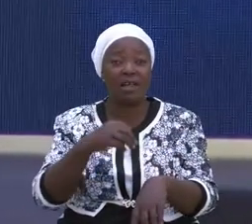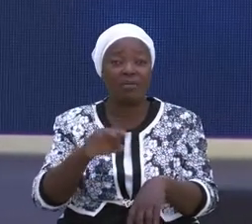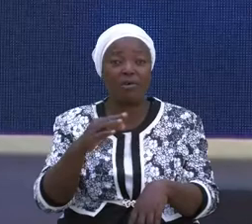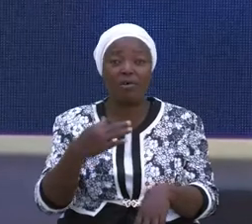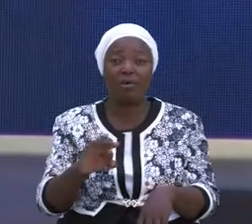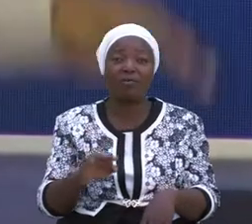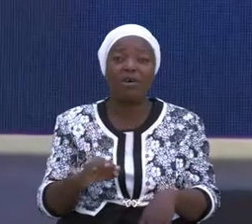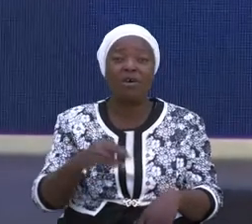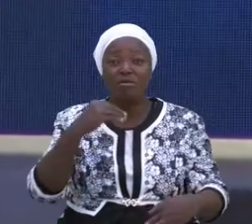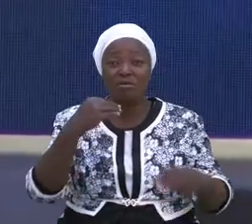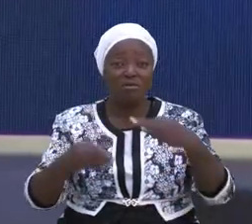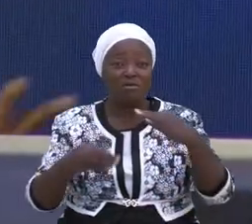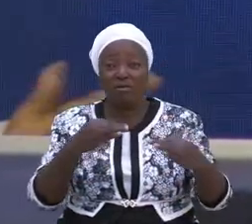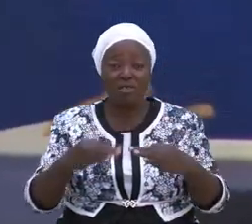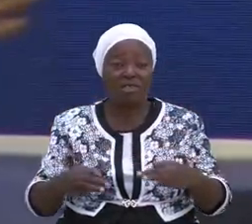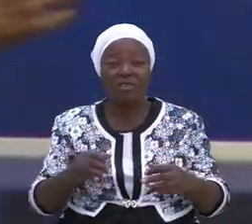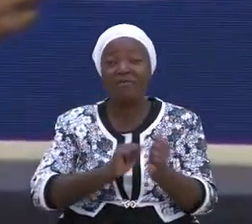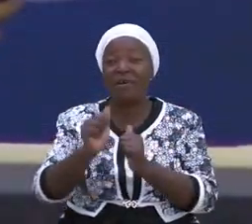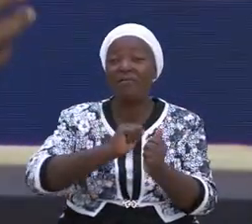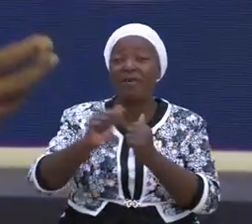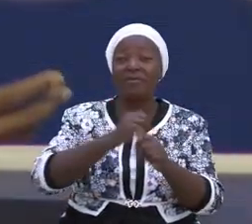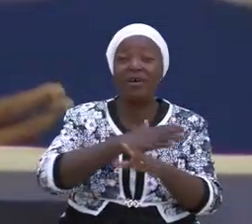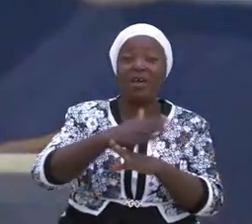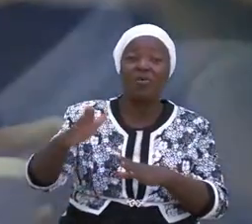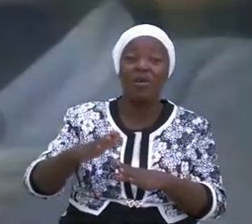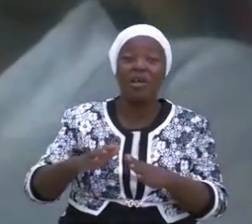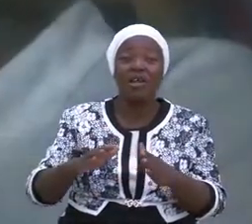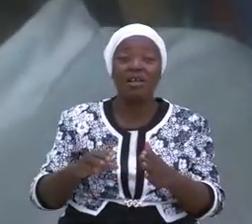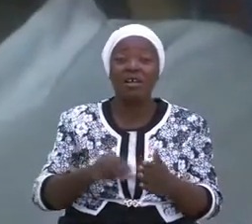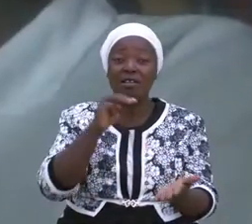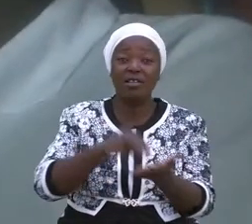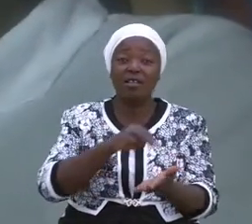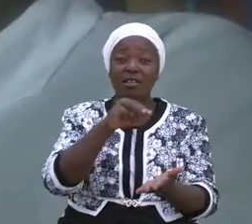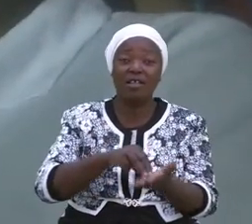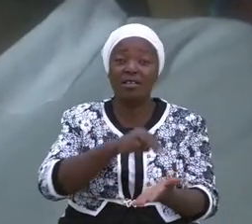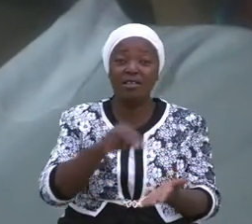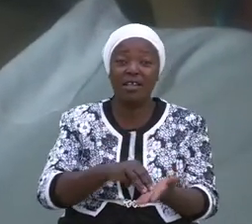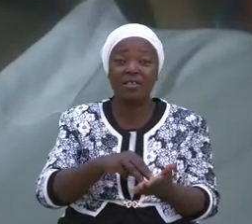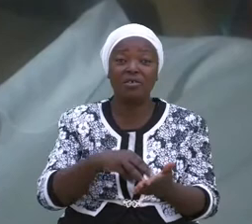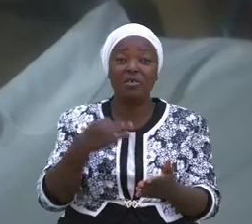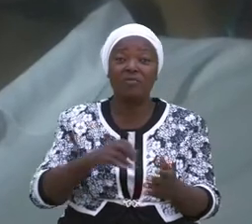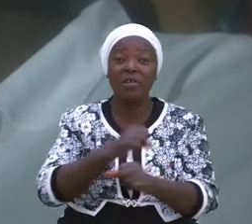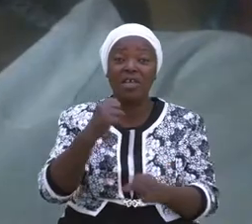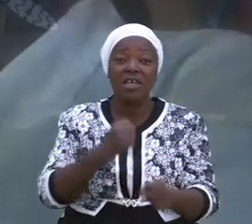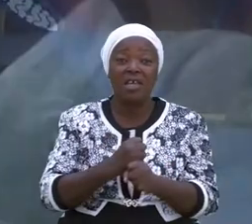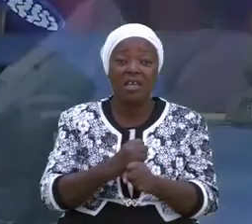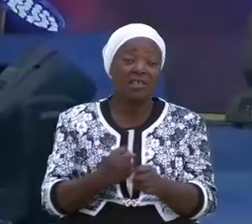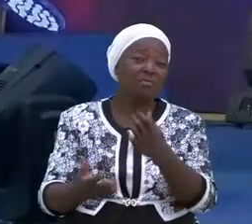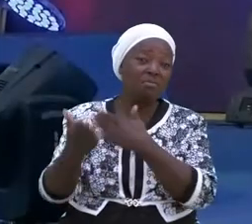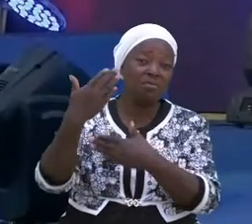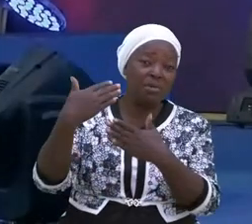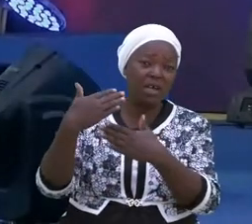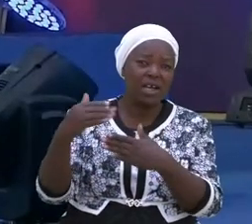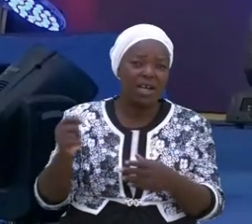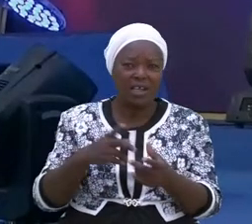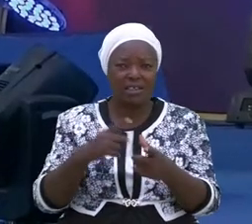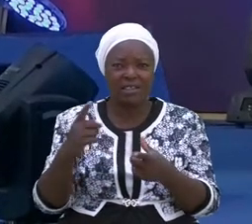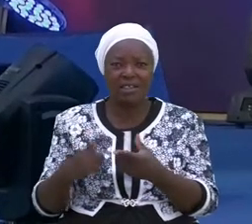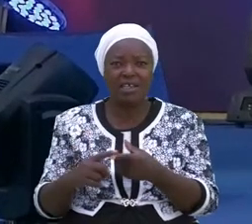far away, thousands of years. And Gideon puts the fleece there. If the dew comes